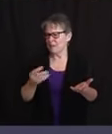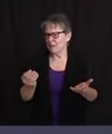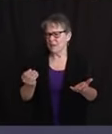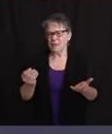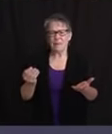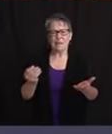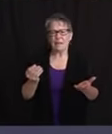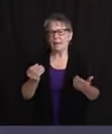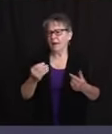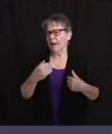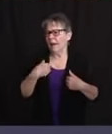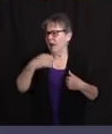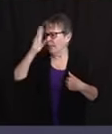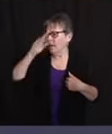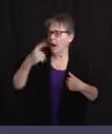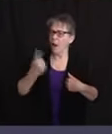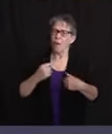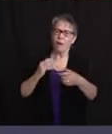that we're known for,